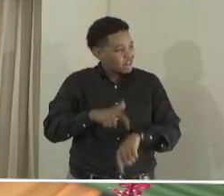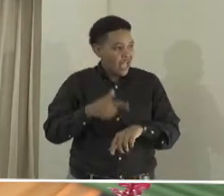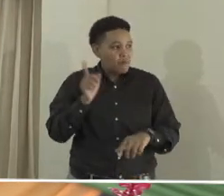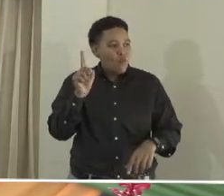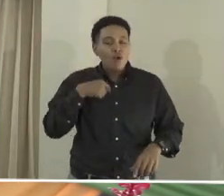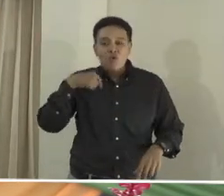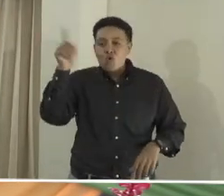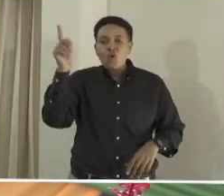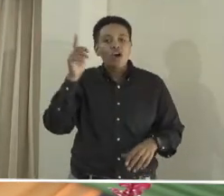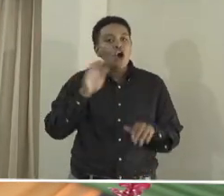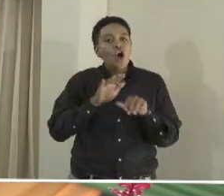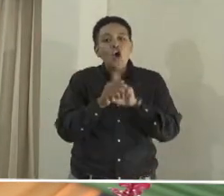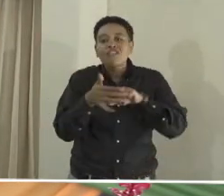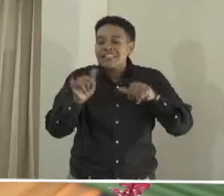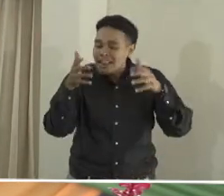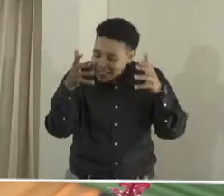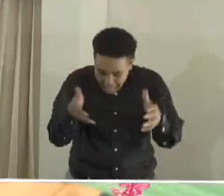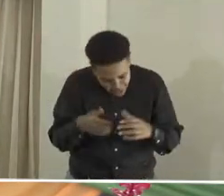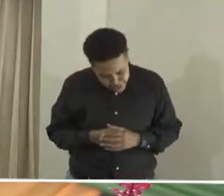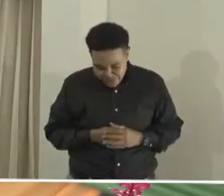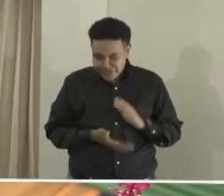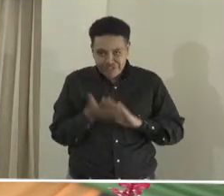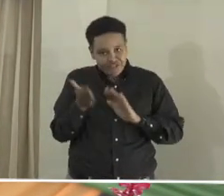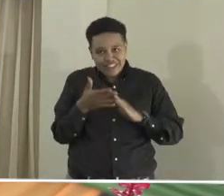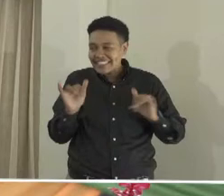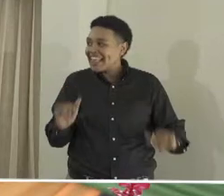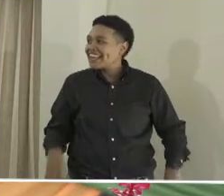COVID still keeping.